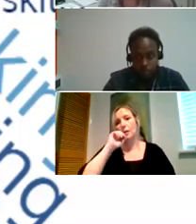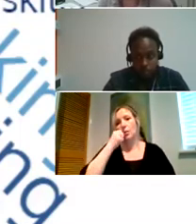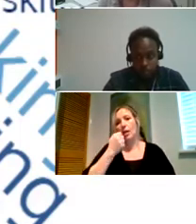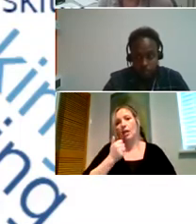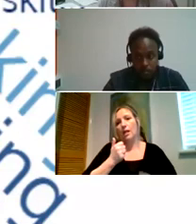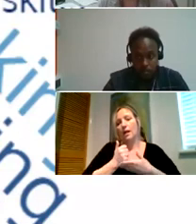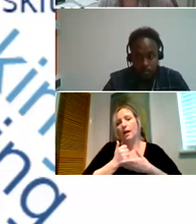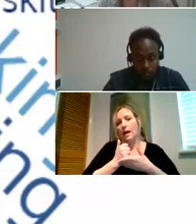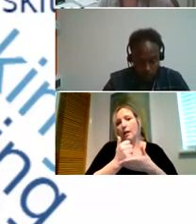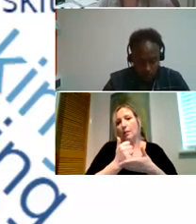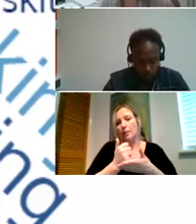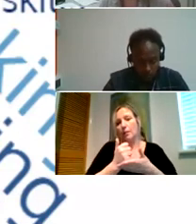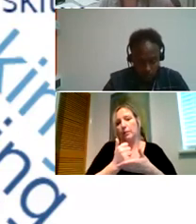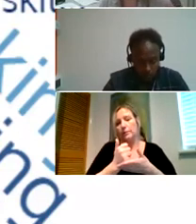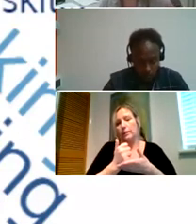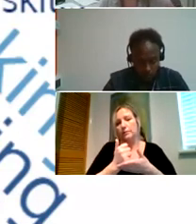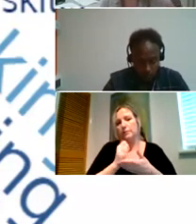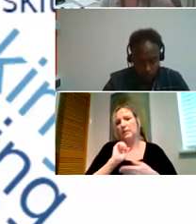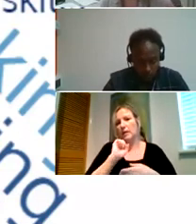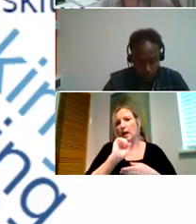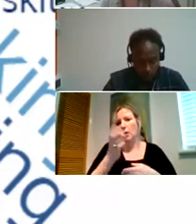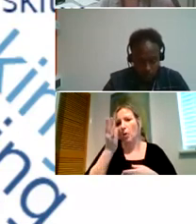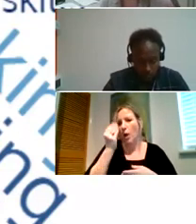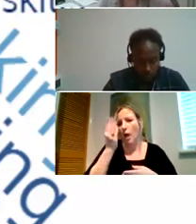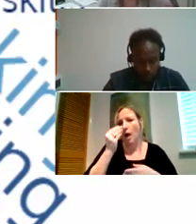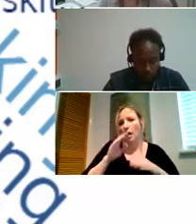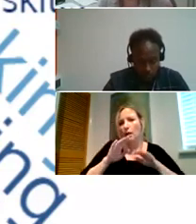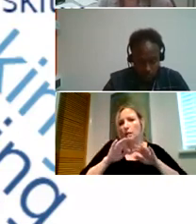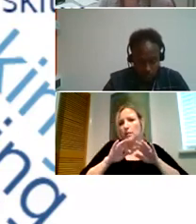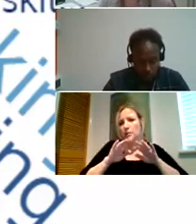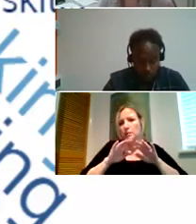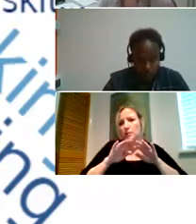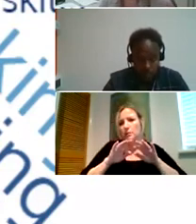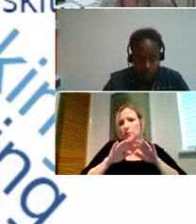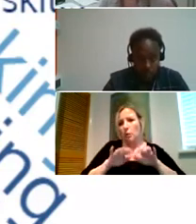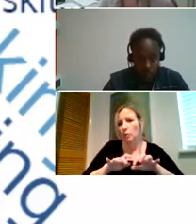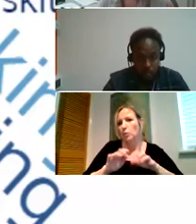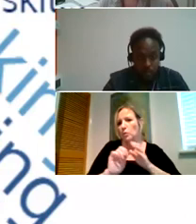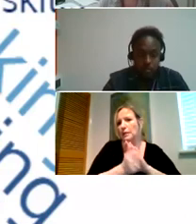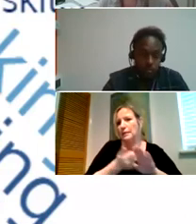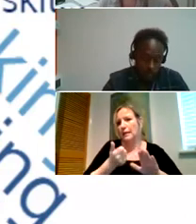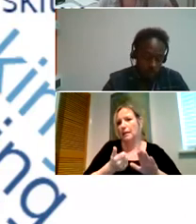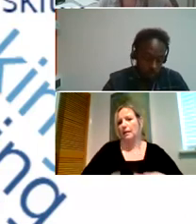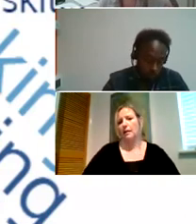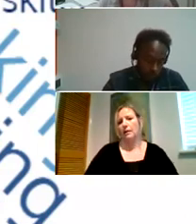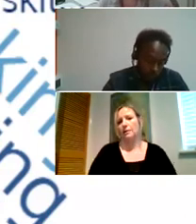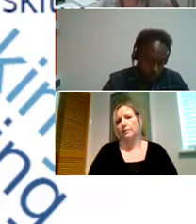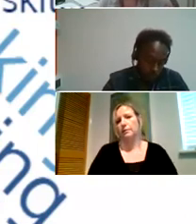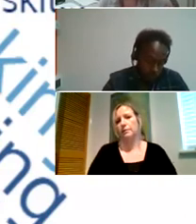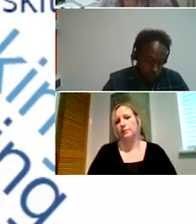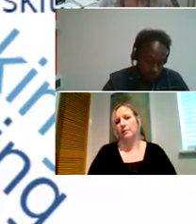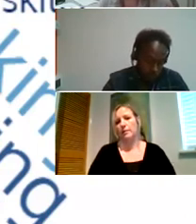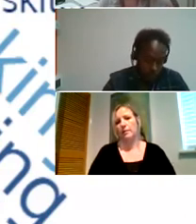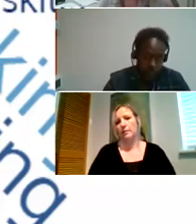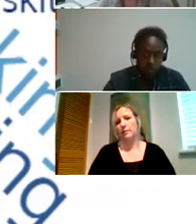have in the college, whether that's Moodle or Google Classroom, because if we were to have